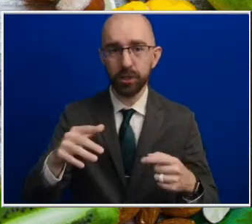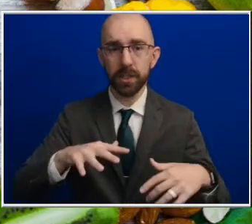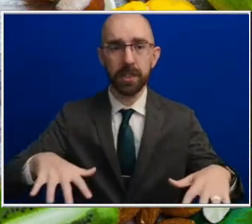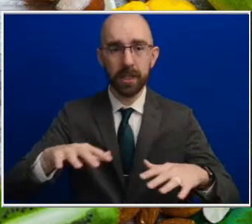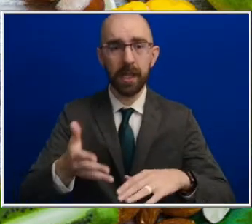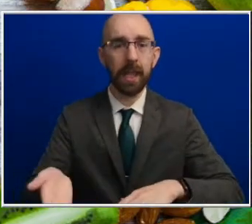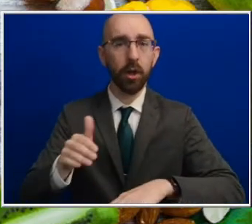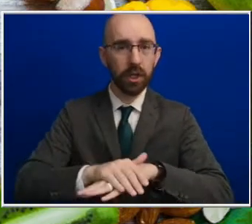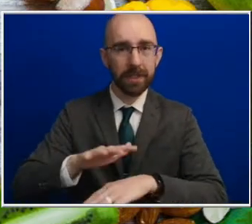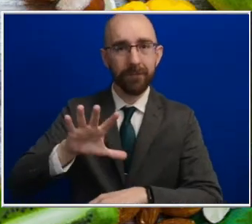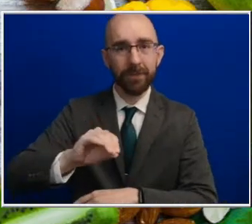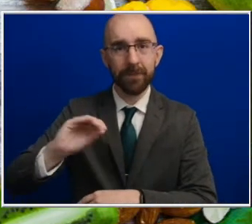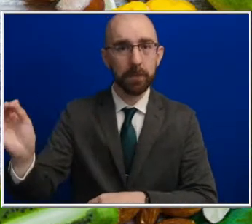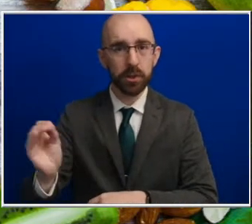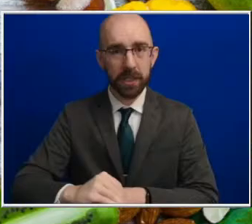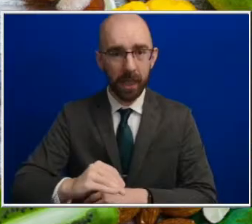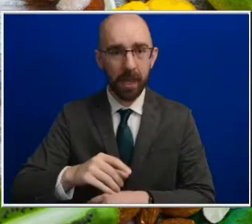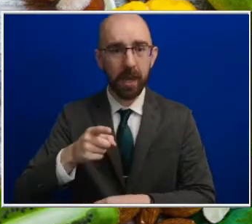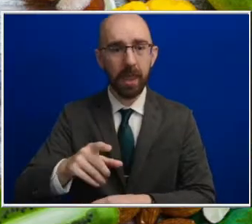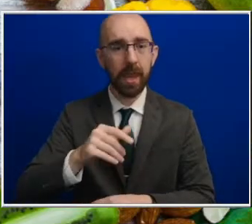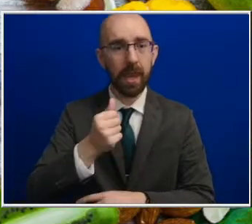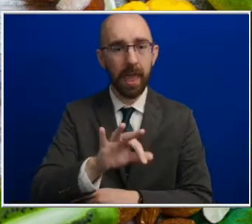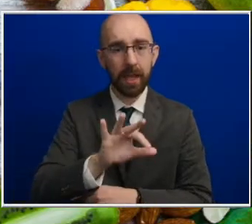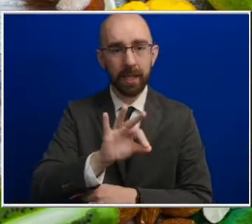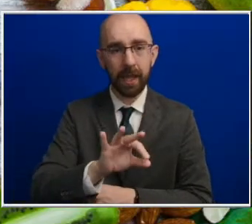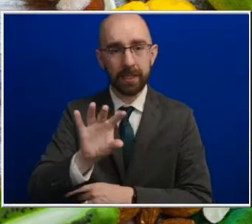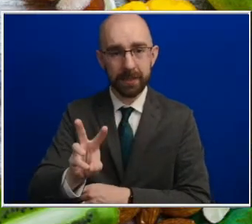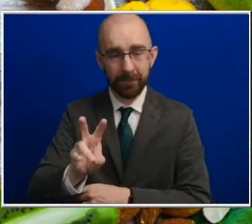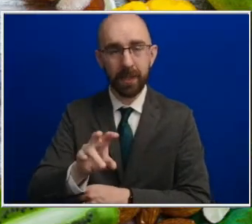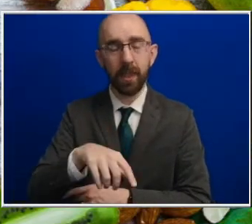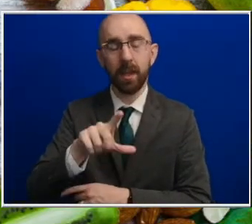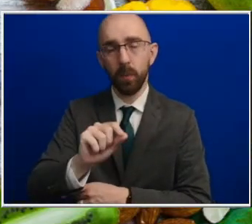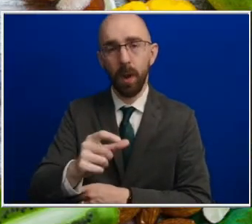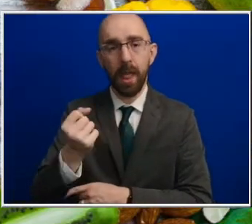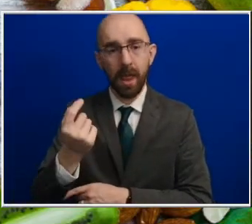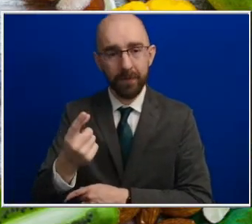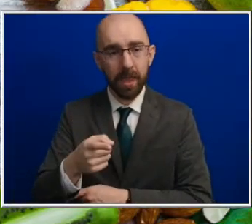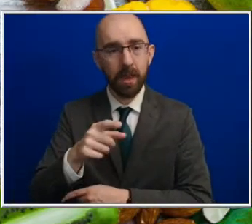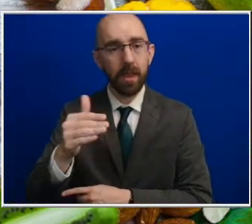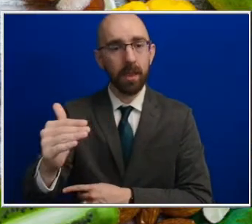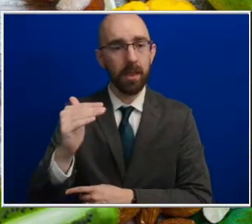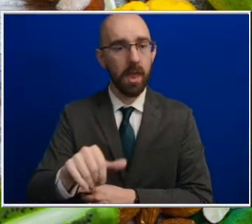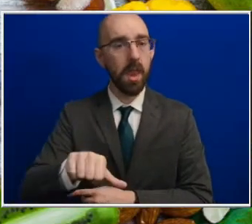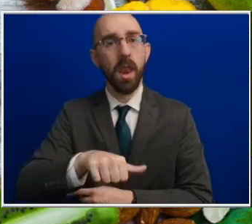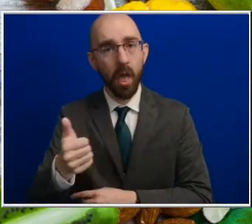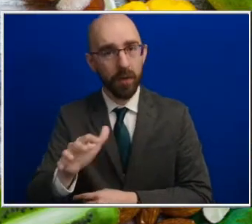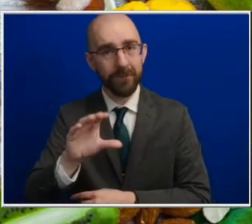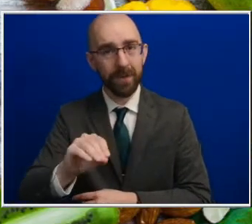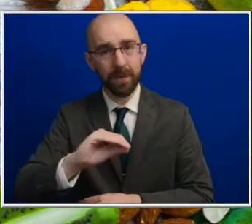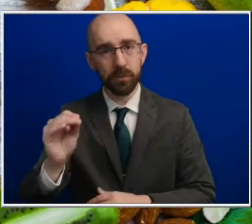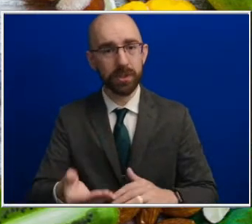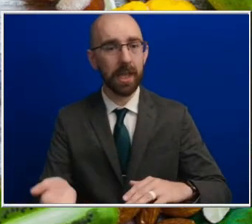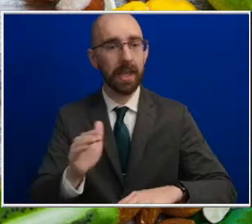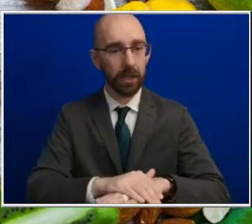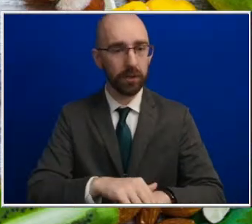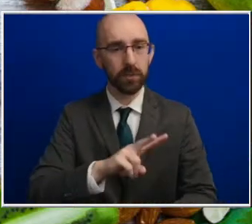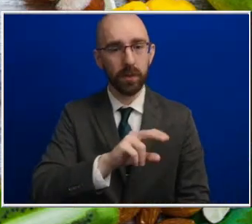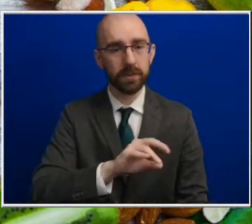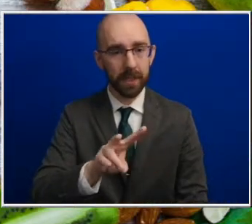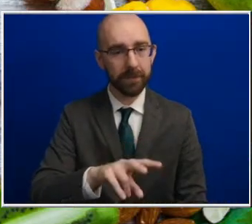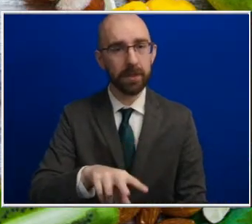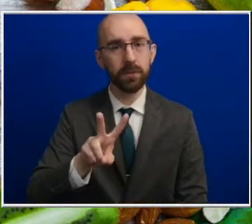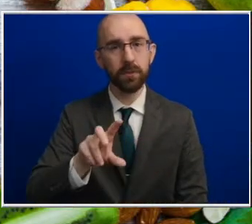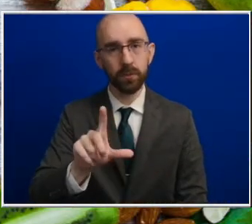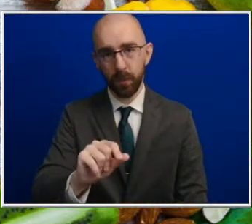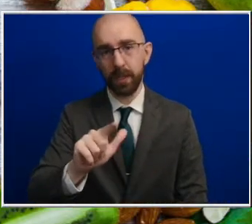50% between 1997 and 2011, and another 50% between 2007 and 2021.